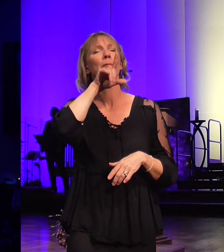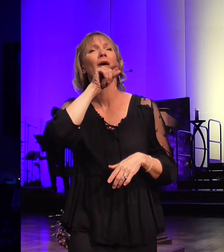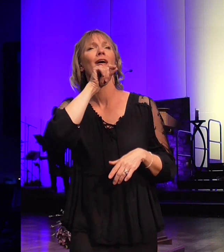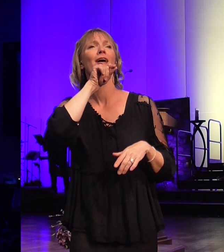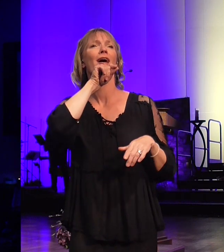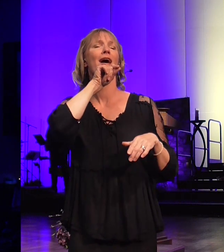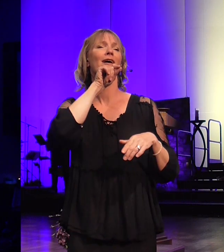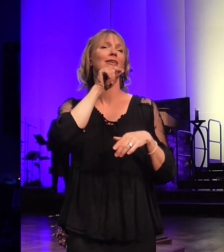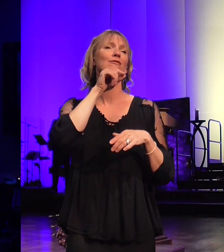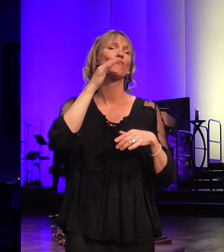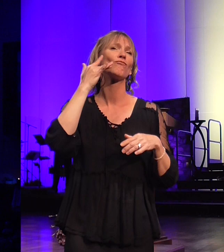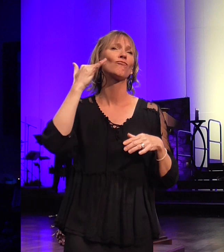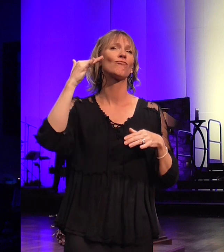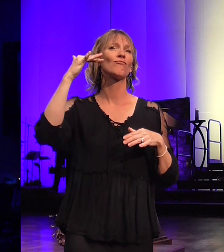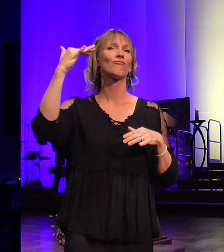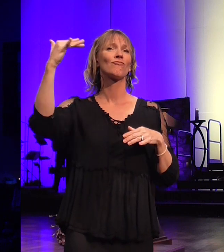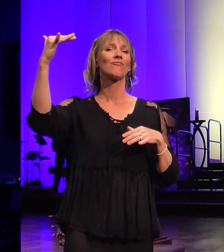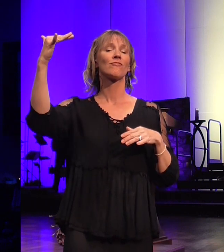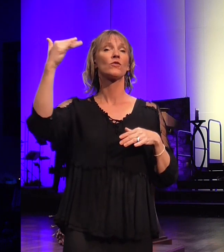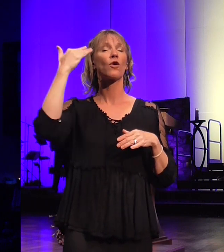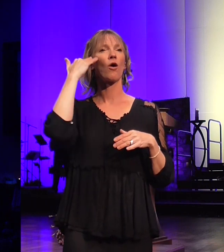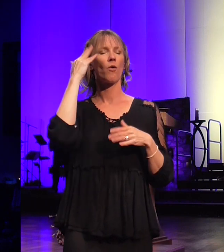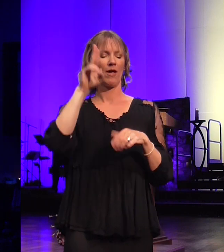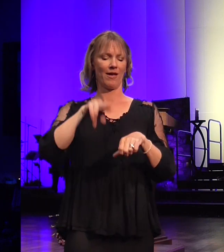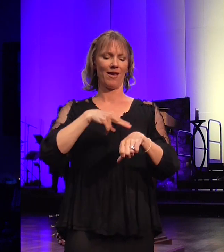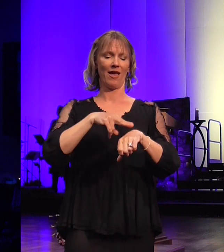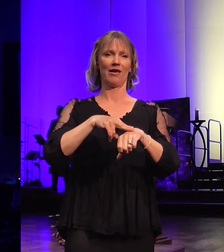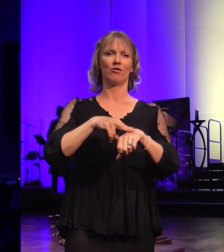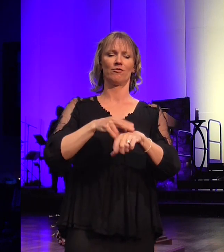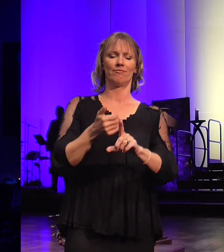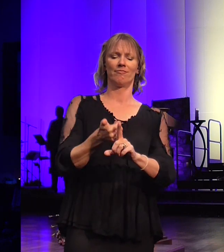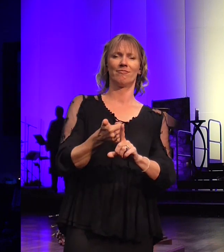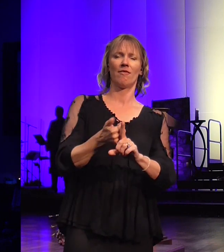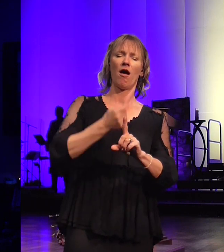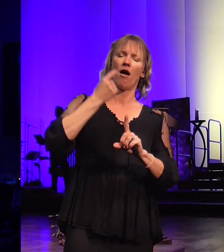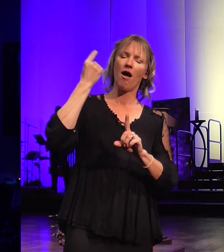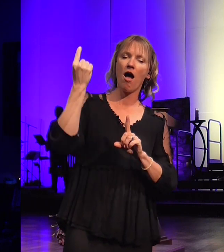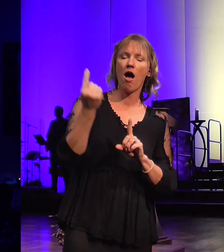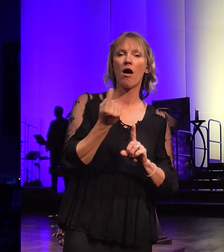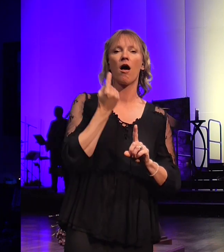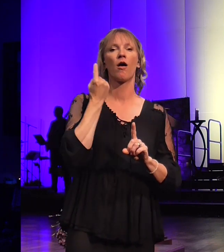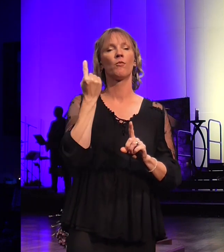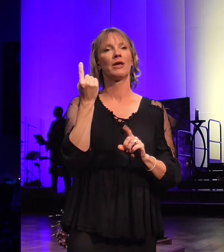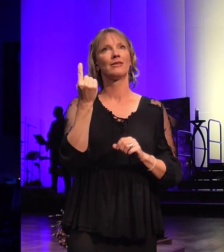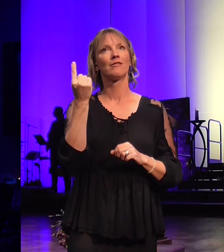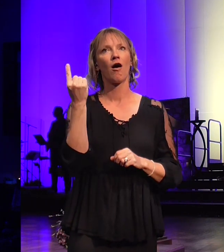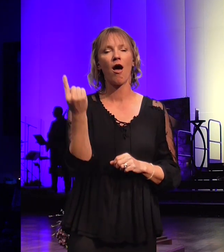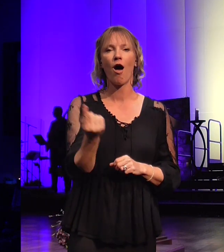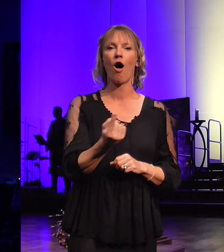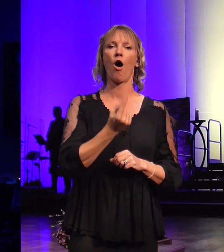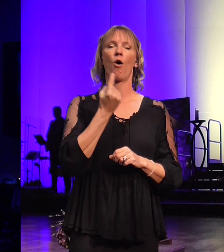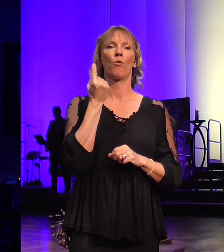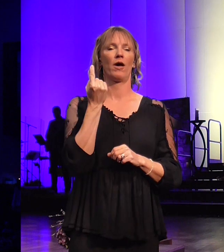knowing that nature is just always, always,